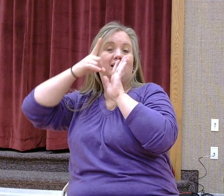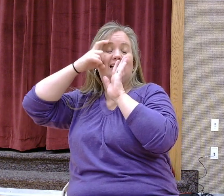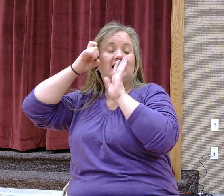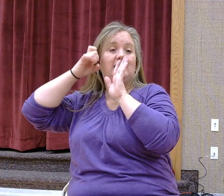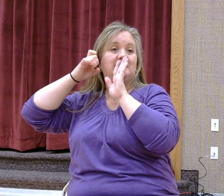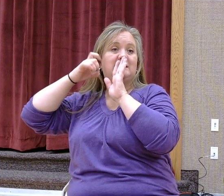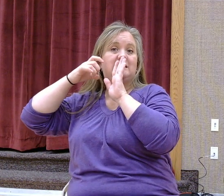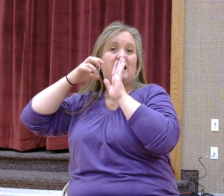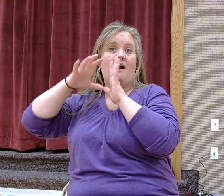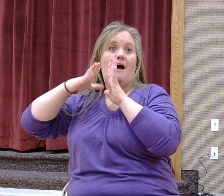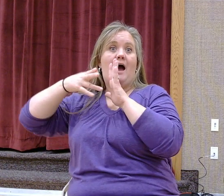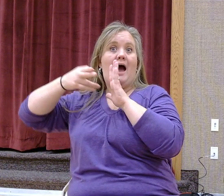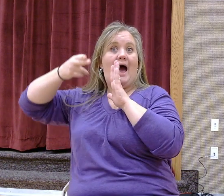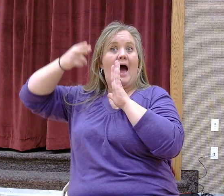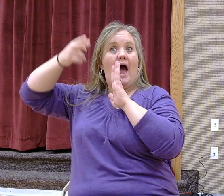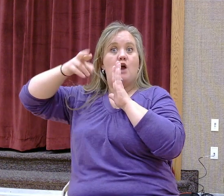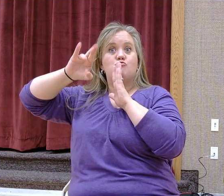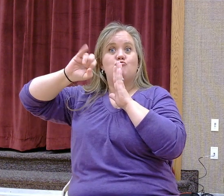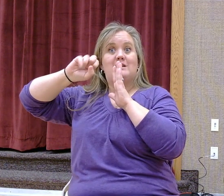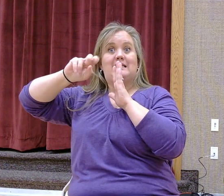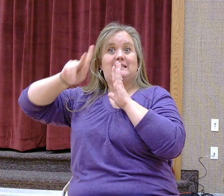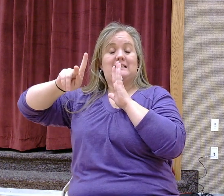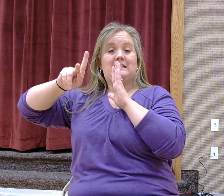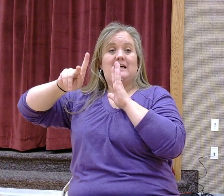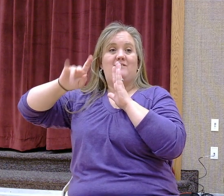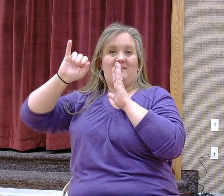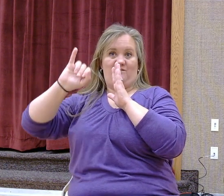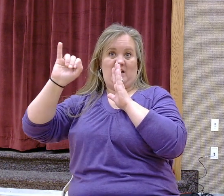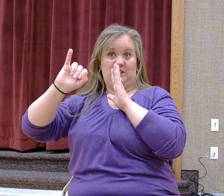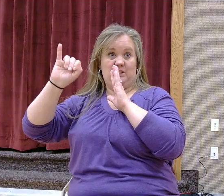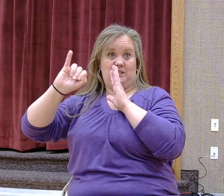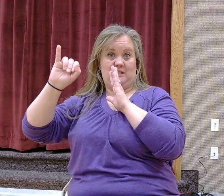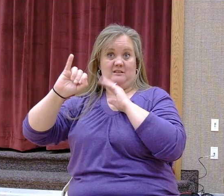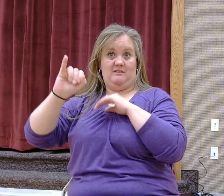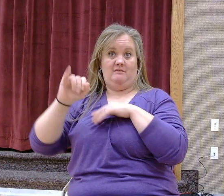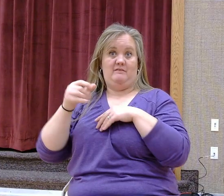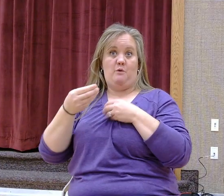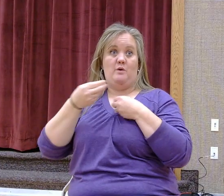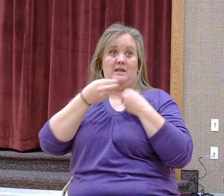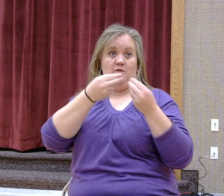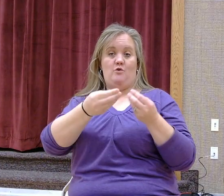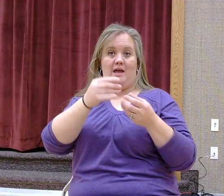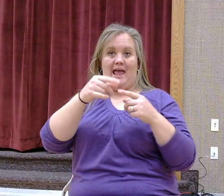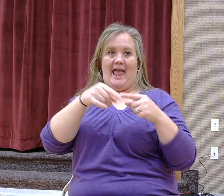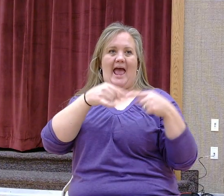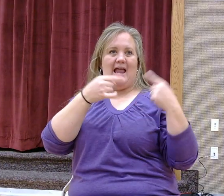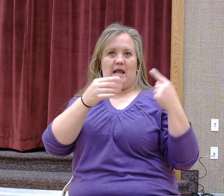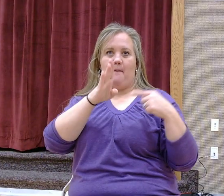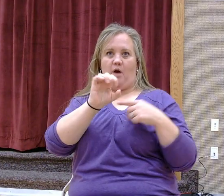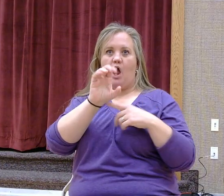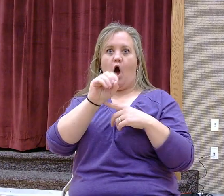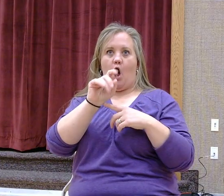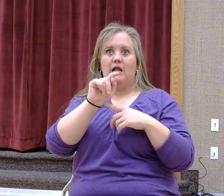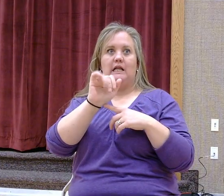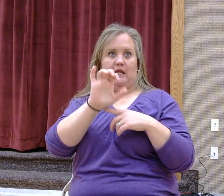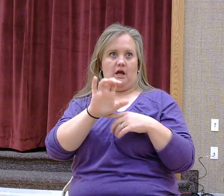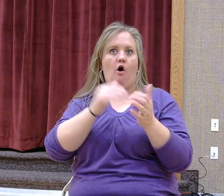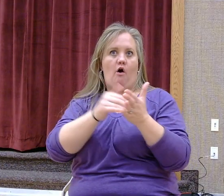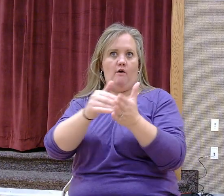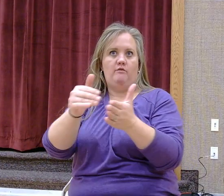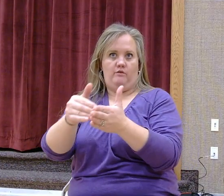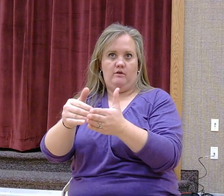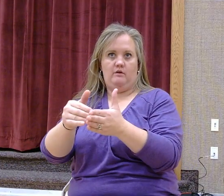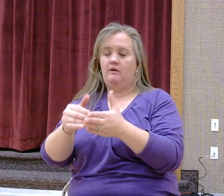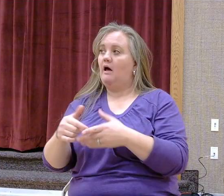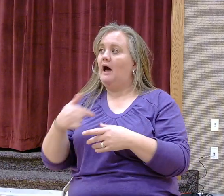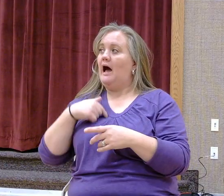risk. That's why we put them on antibiotics. I've seen a dozen kids who their dads have been to a really great